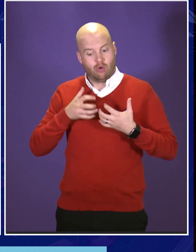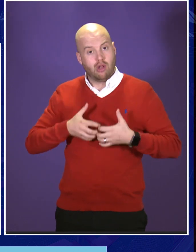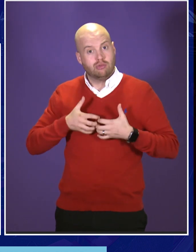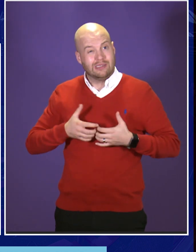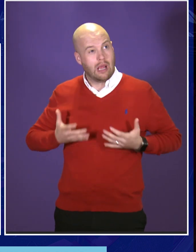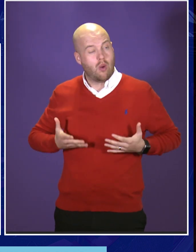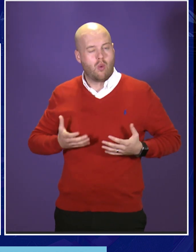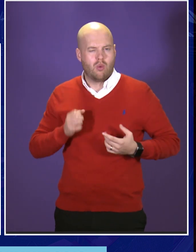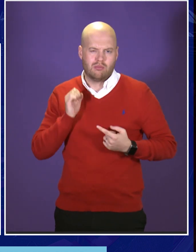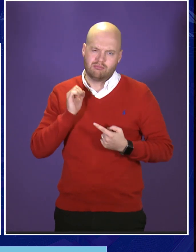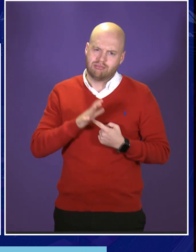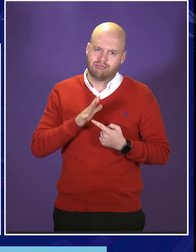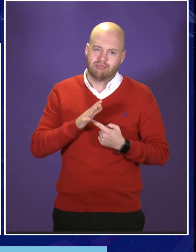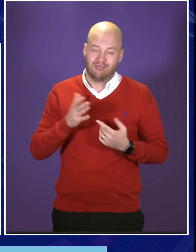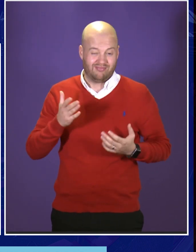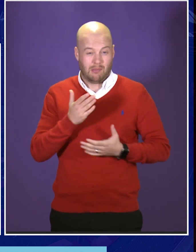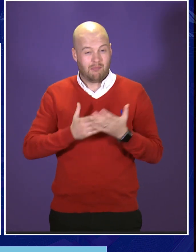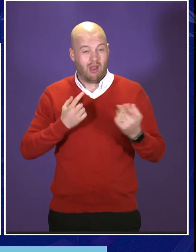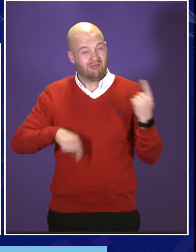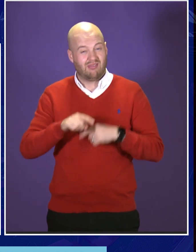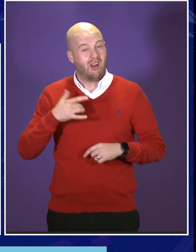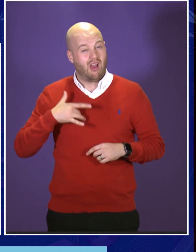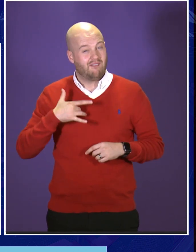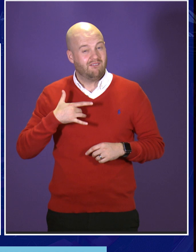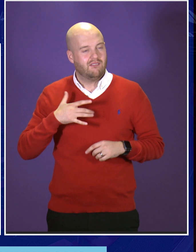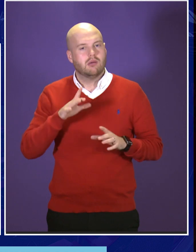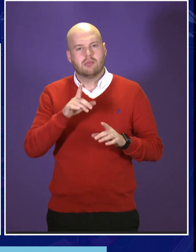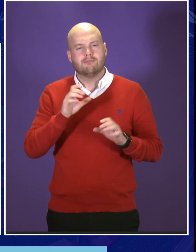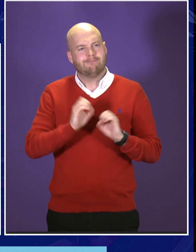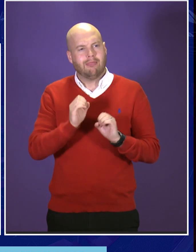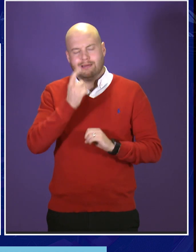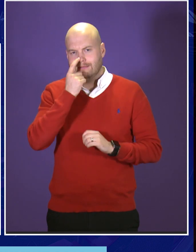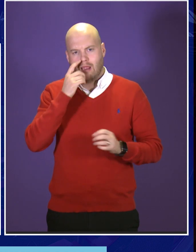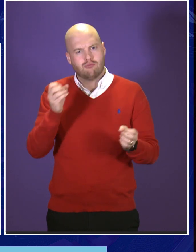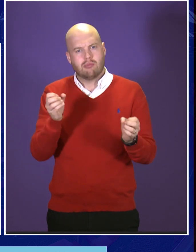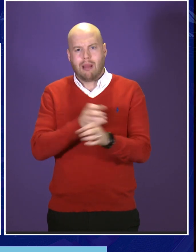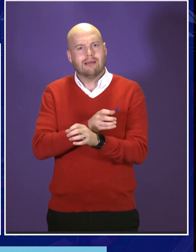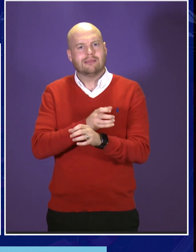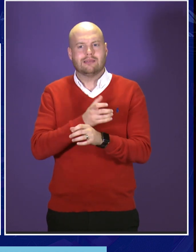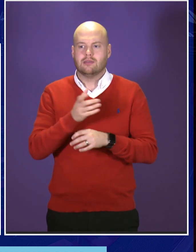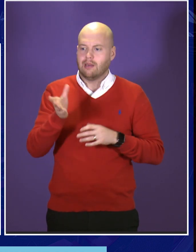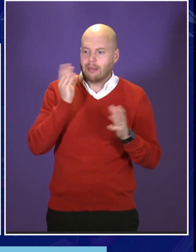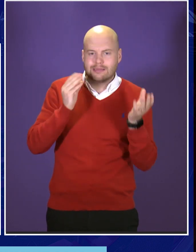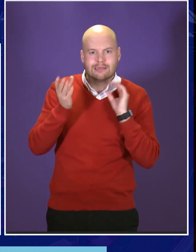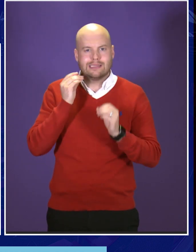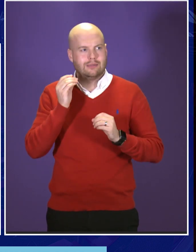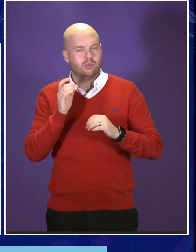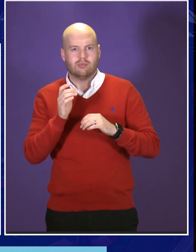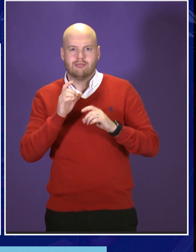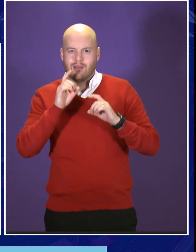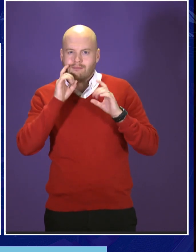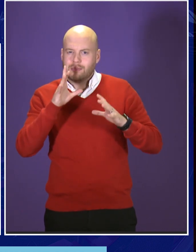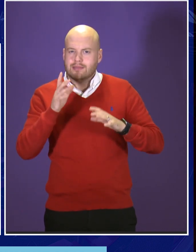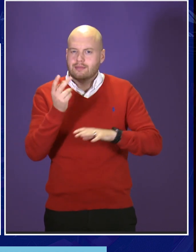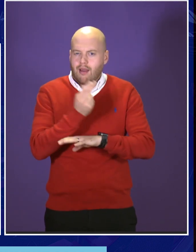it is immersive, it's part of all of our lives, but nothing is going to replace the experience of listening to Basil and Faraz here today or